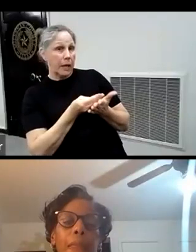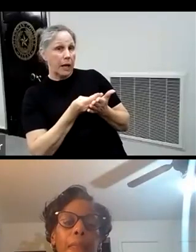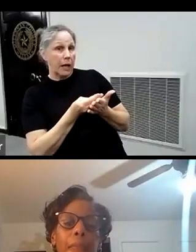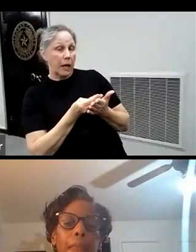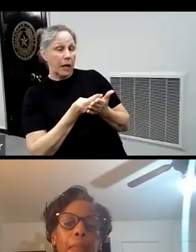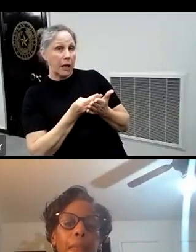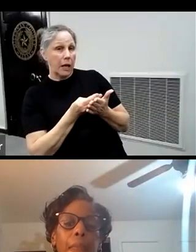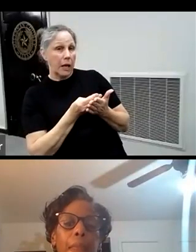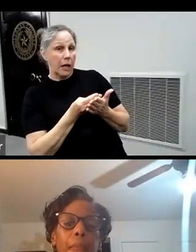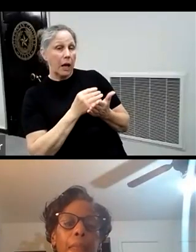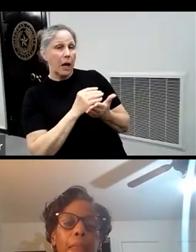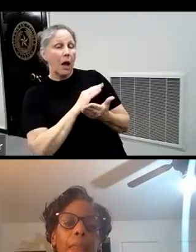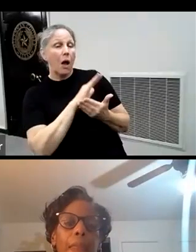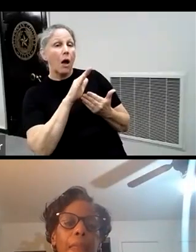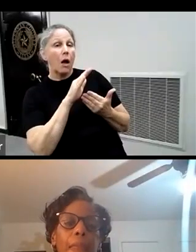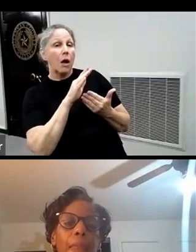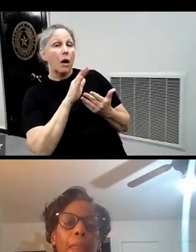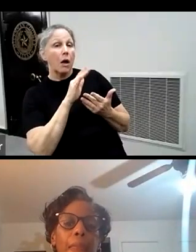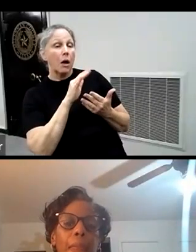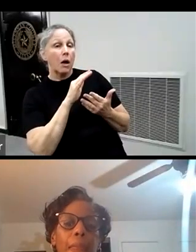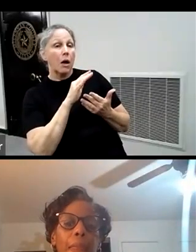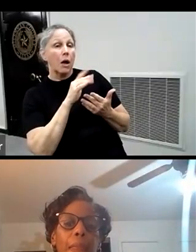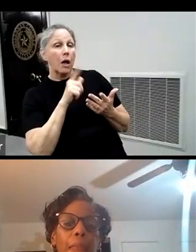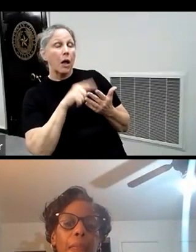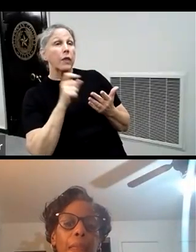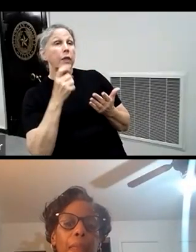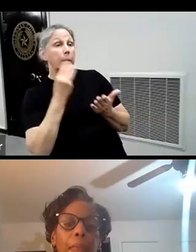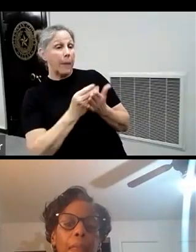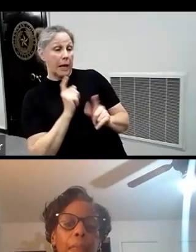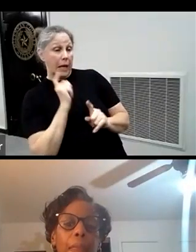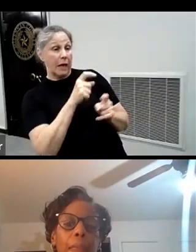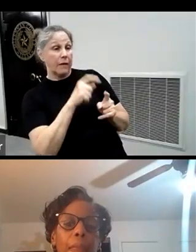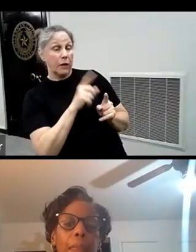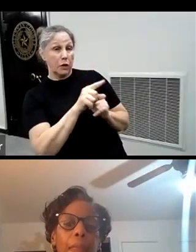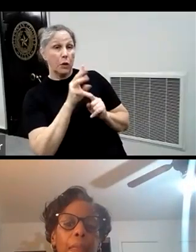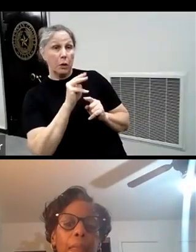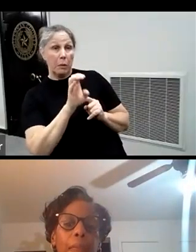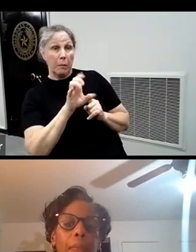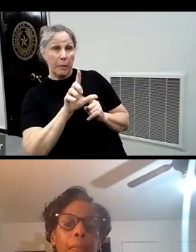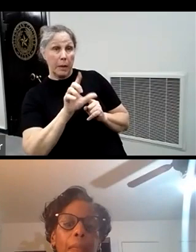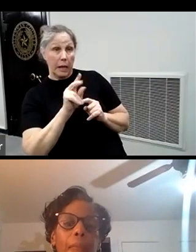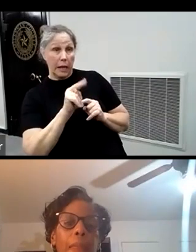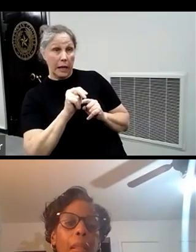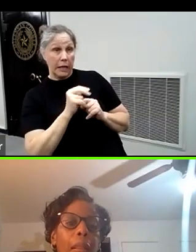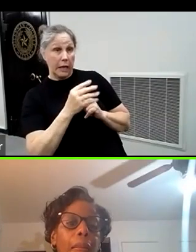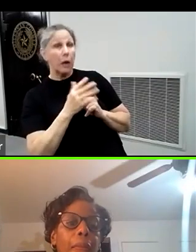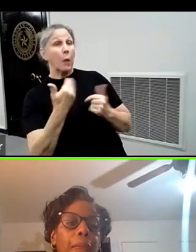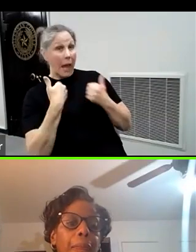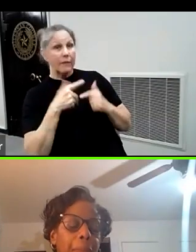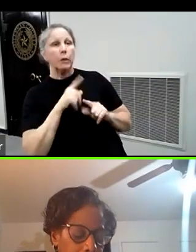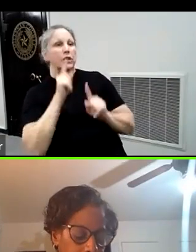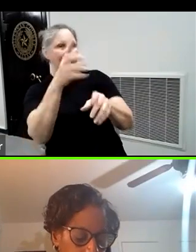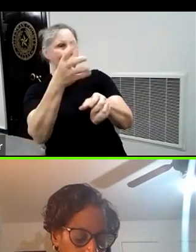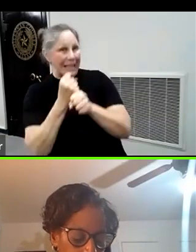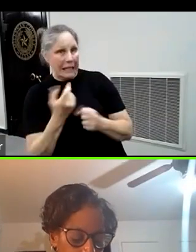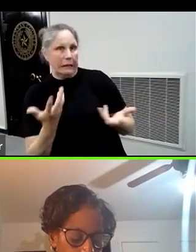already appropriated to McLennan County. So all we got to do is go get it. Yeah.